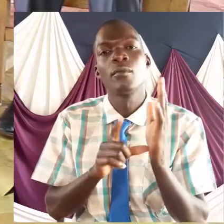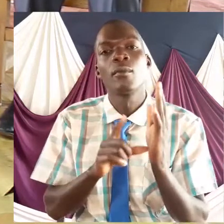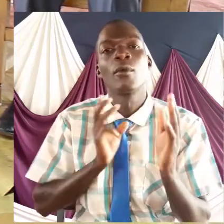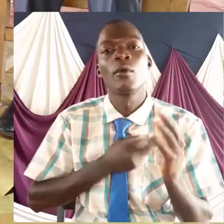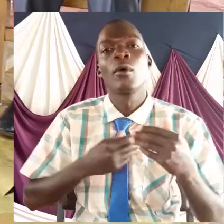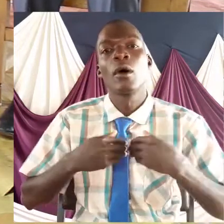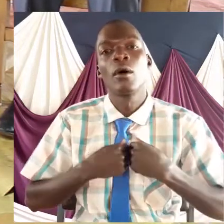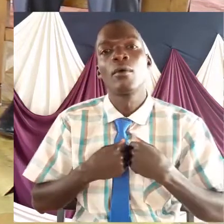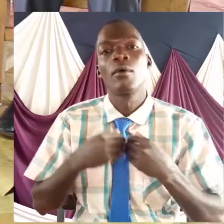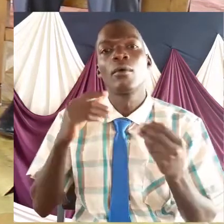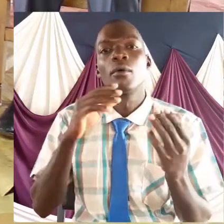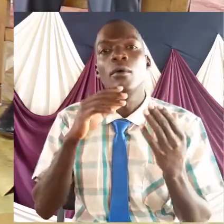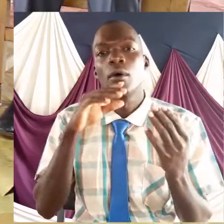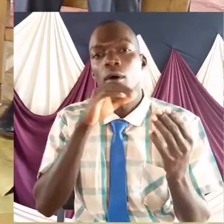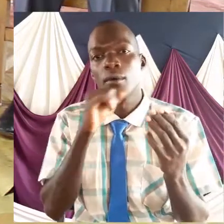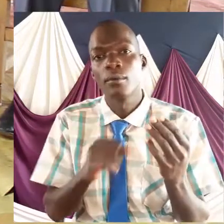Elder Eli Udoyo.